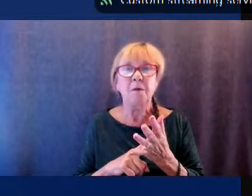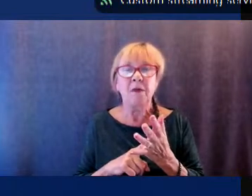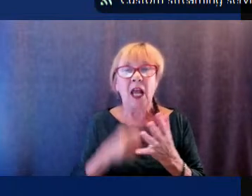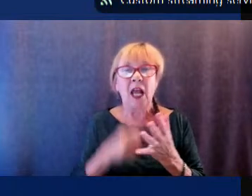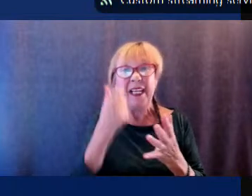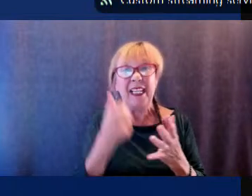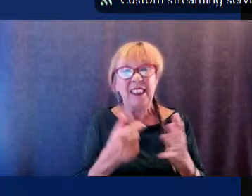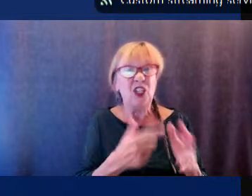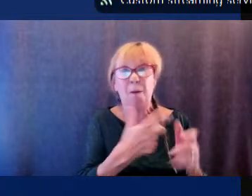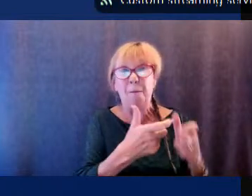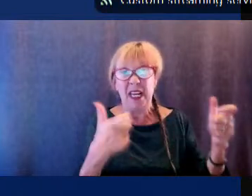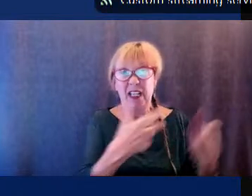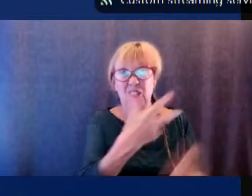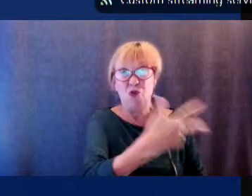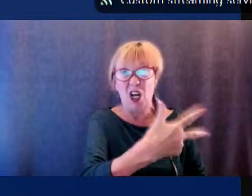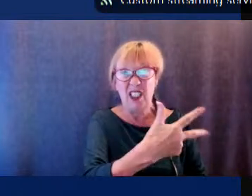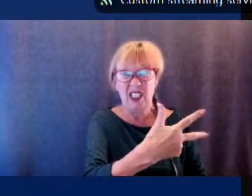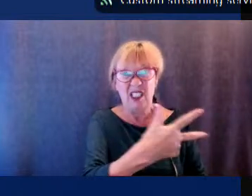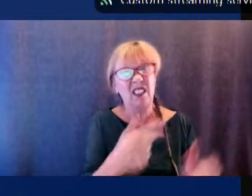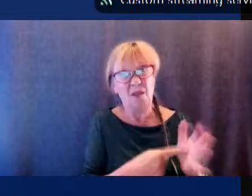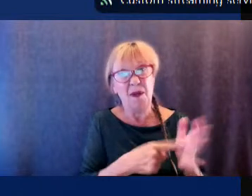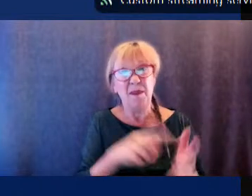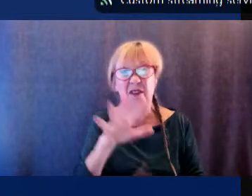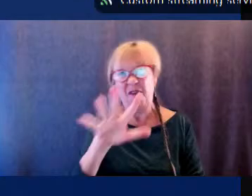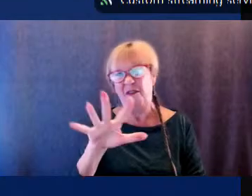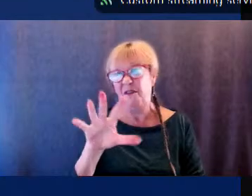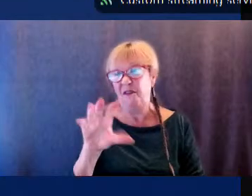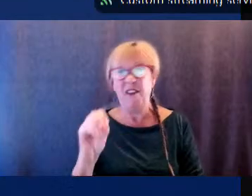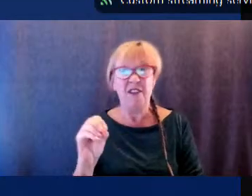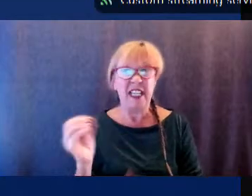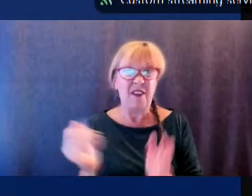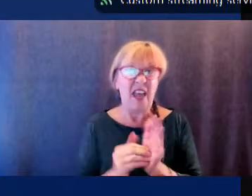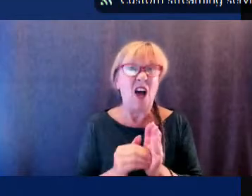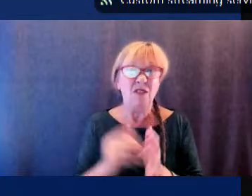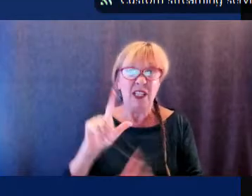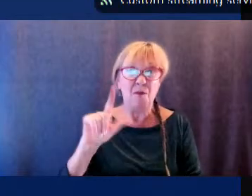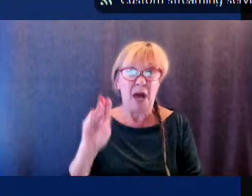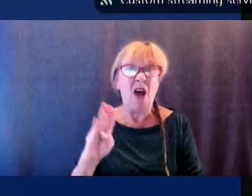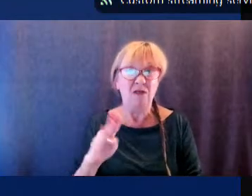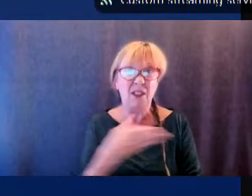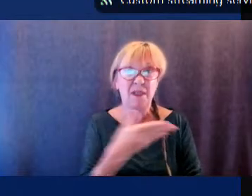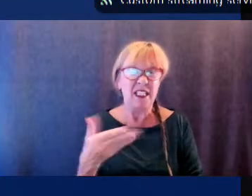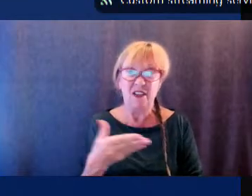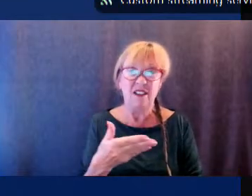pounds of material. We still are bringing in a bunch of extra deputies.